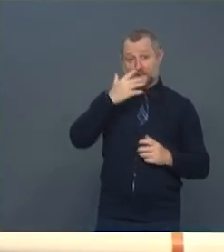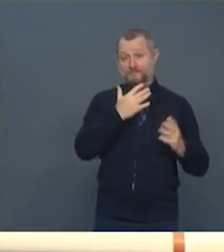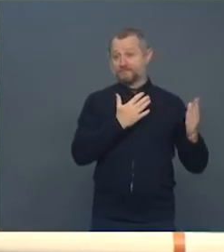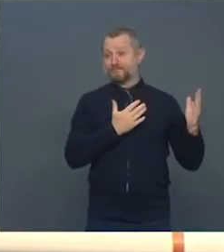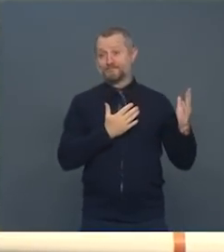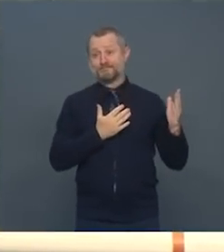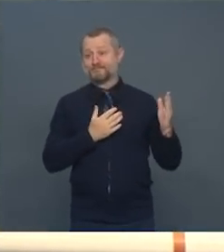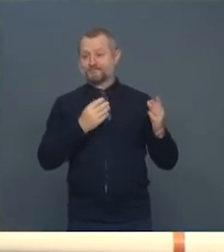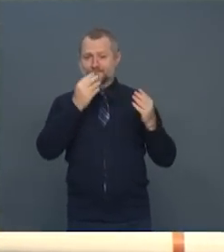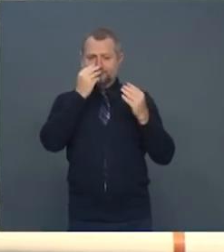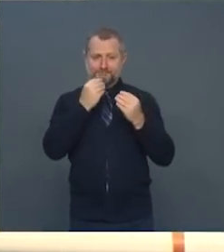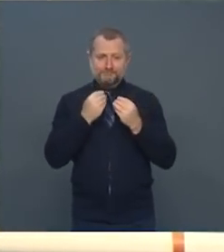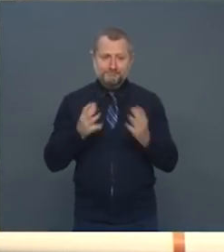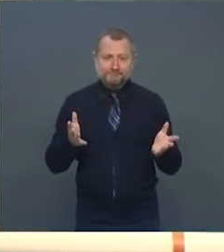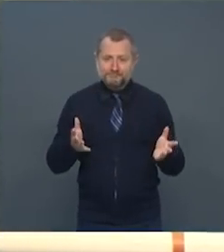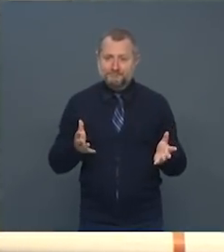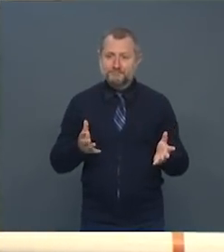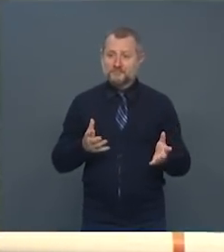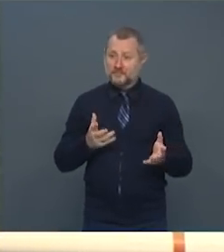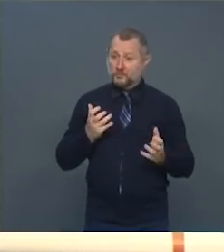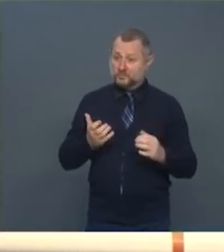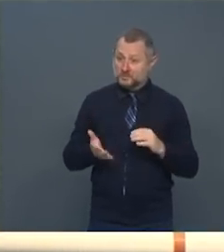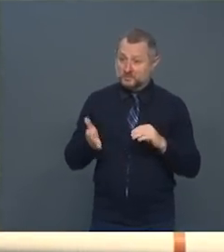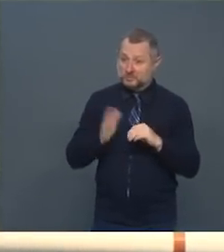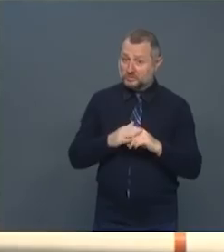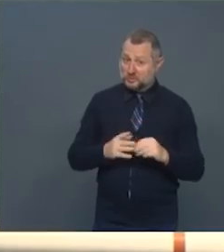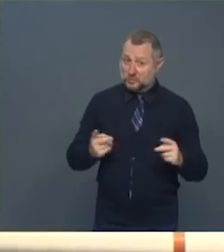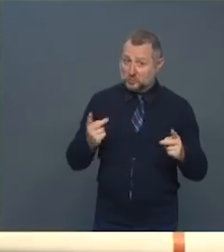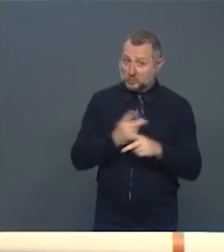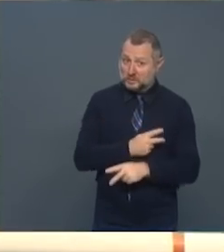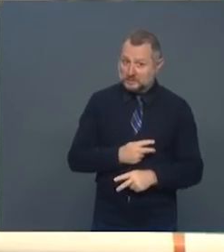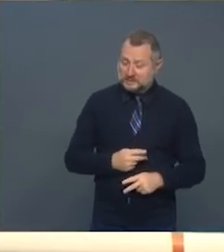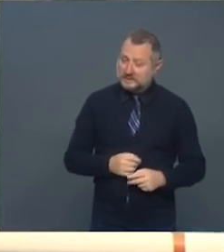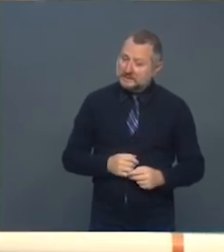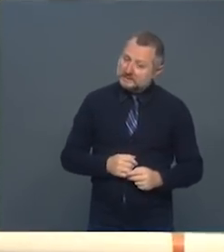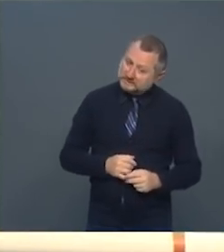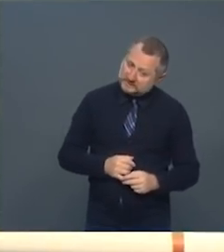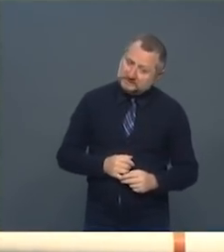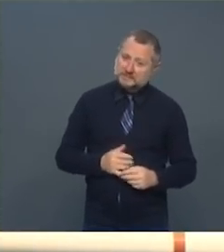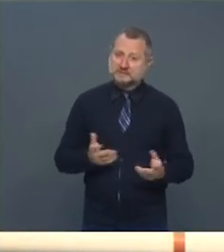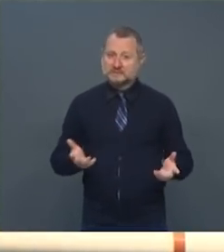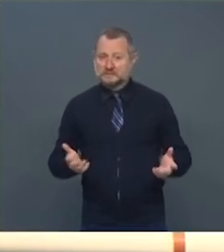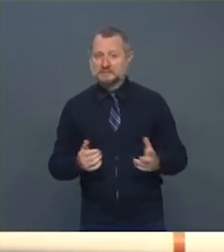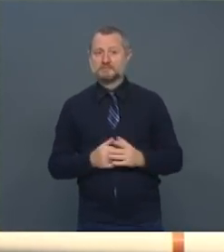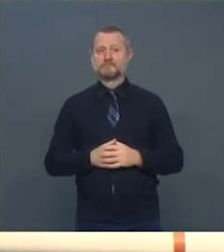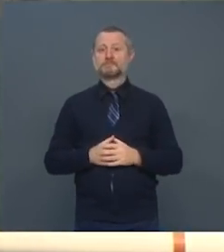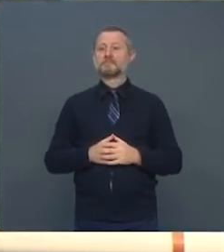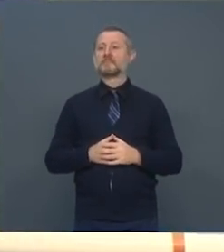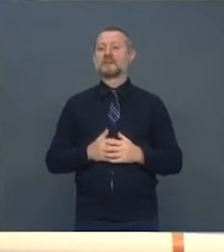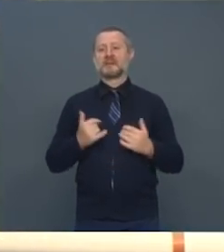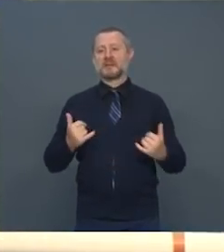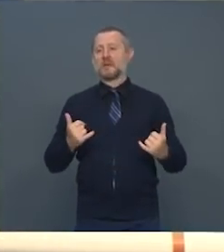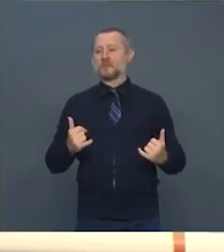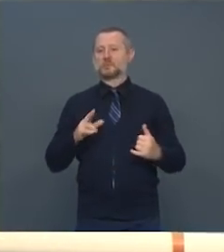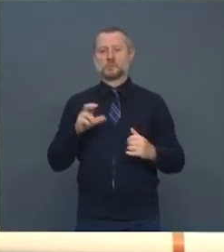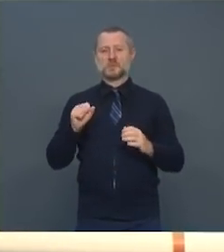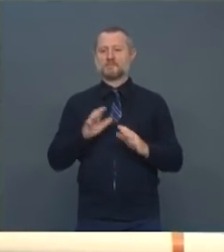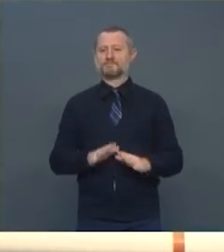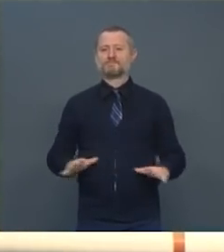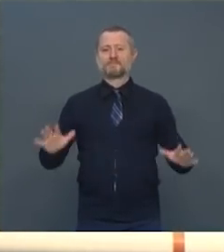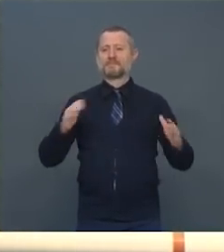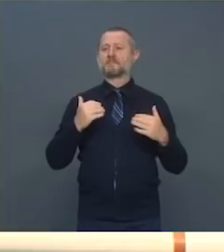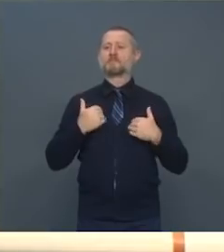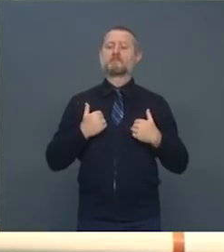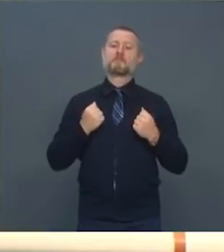or is intent on making it worse by making the mistakes of the past. And here we are as a nation confronting multiple crises